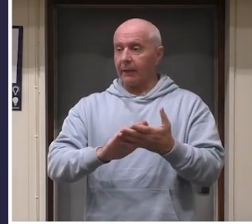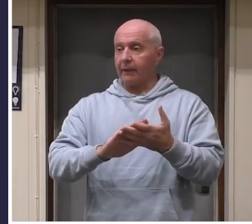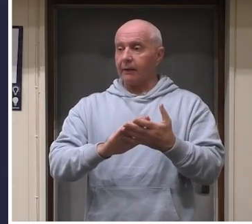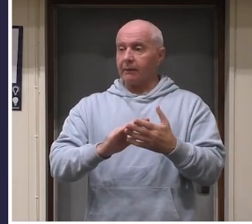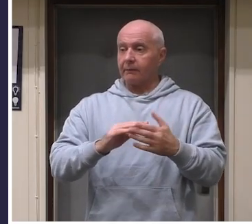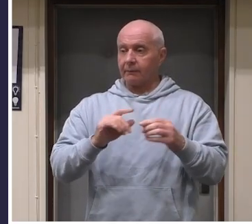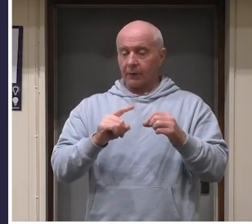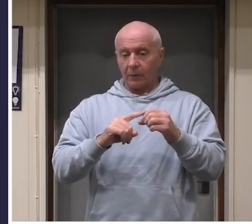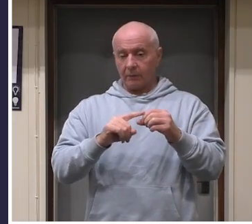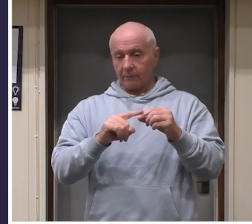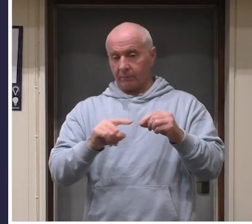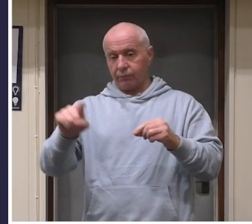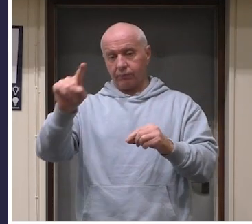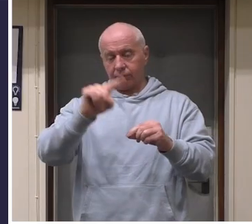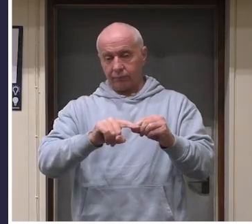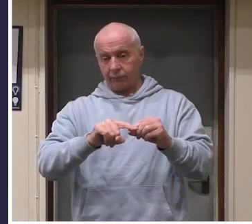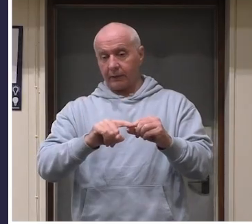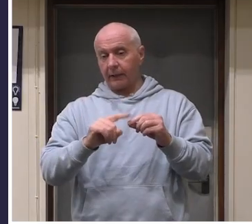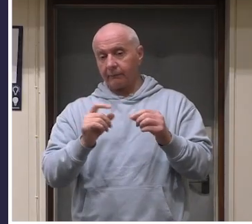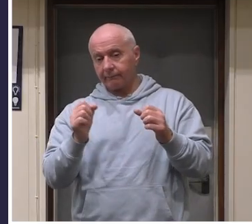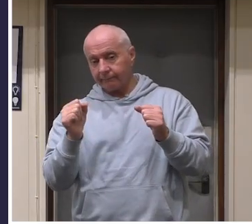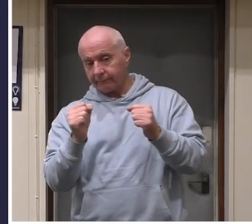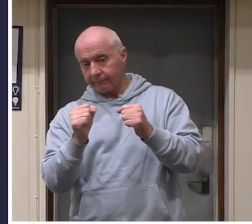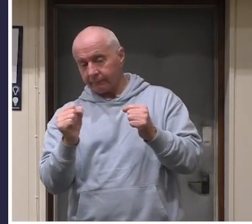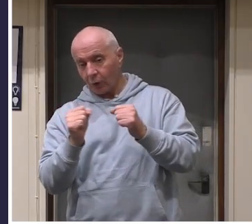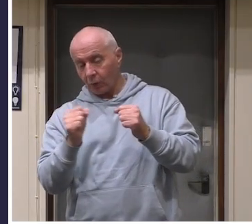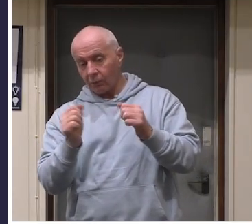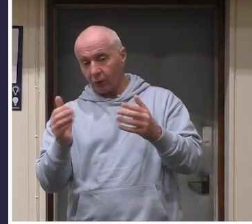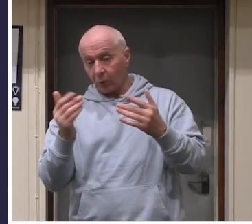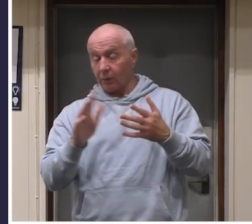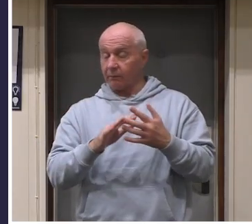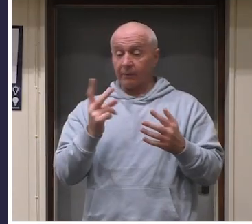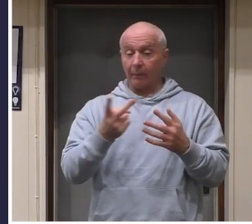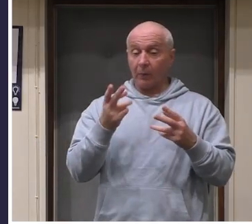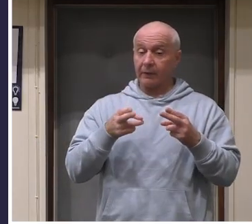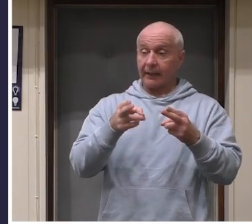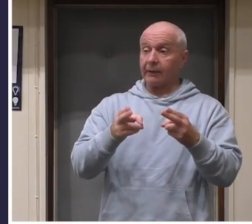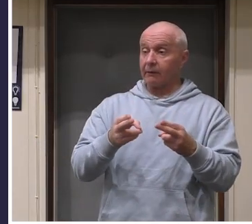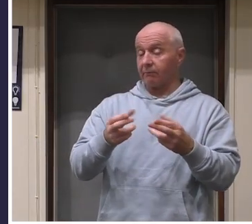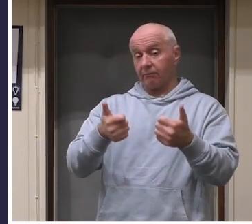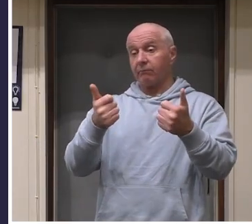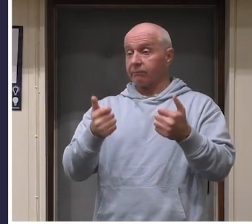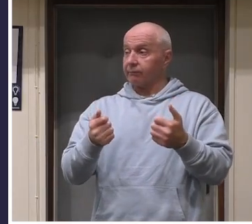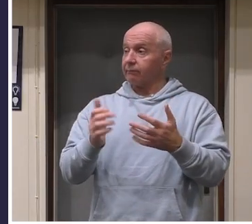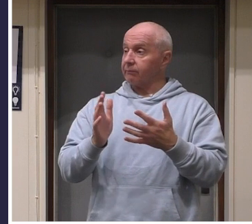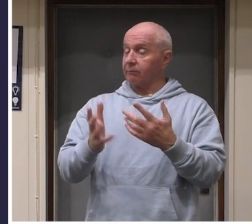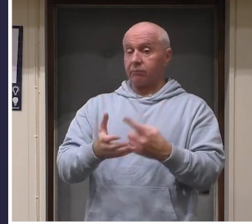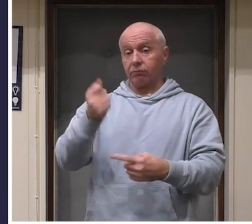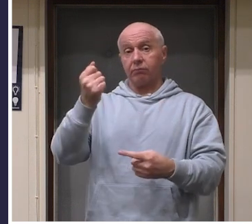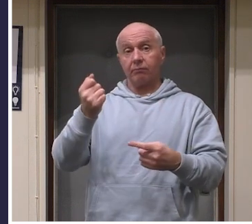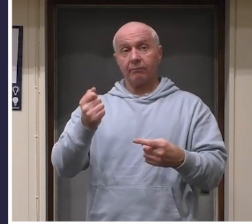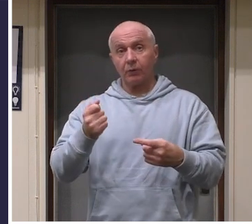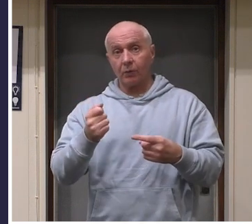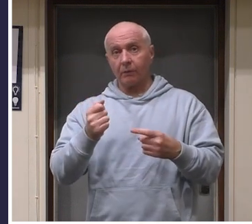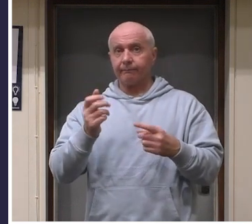feedback technique that can also be used to cool the motion of the particle. And both of these techniques have been successful in achieving the quantum ground state.